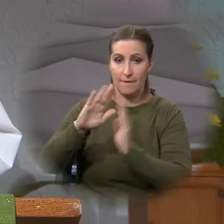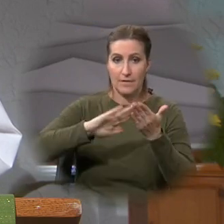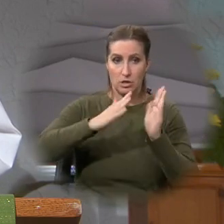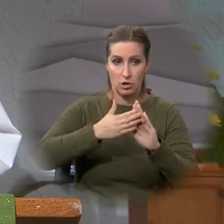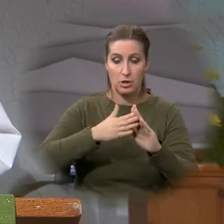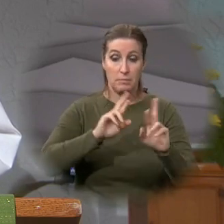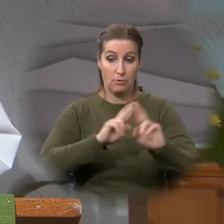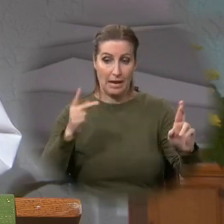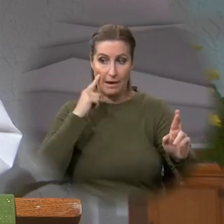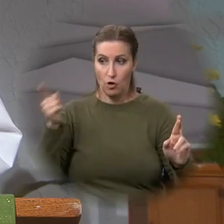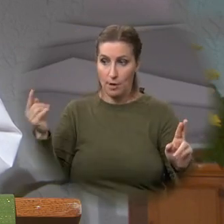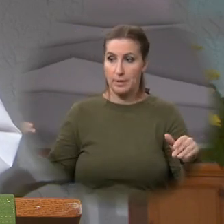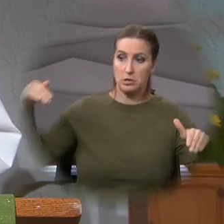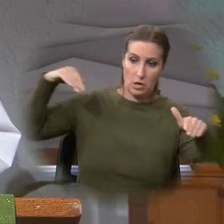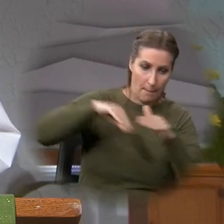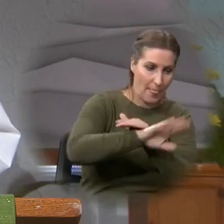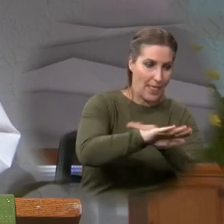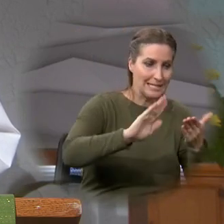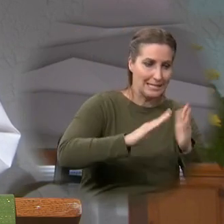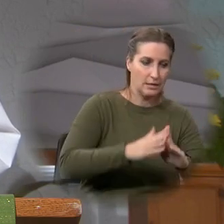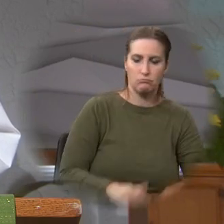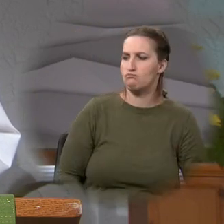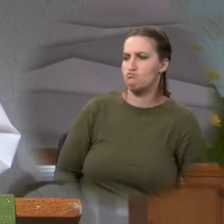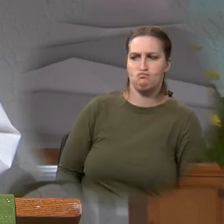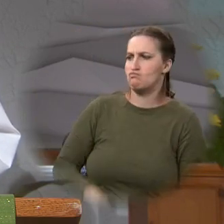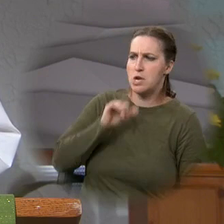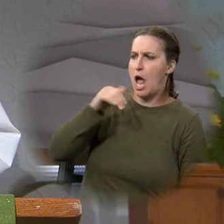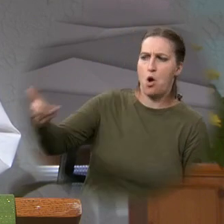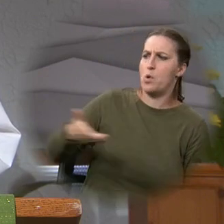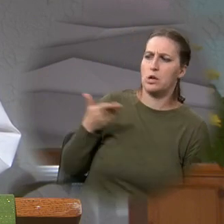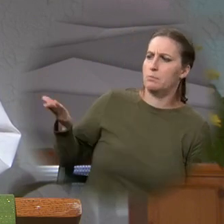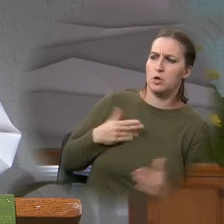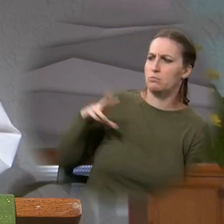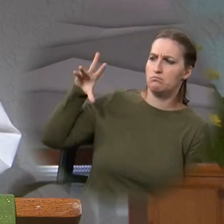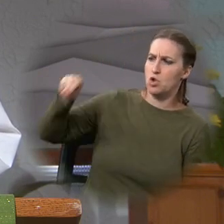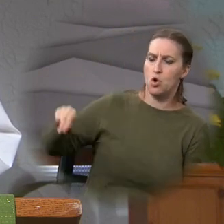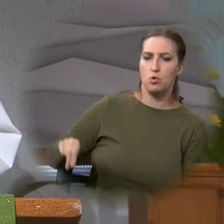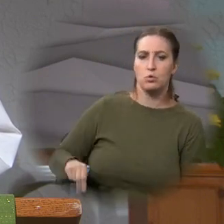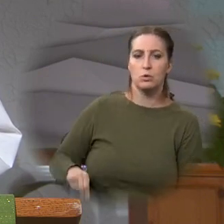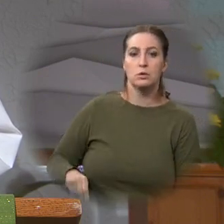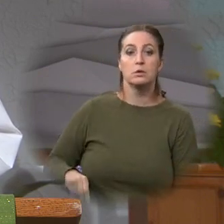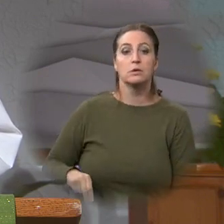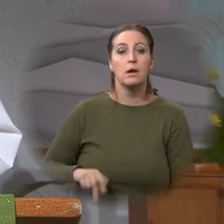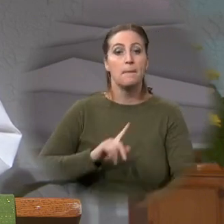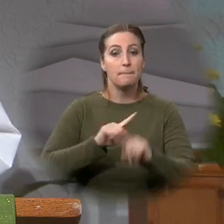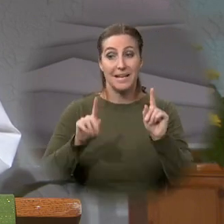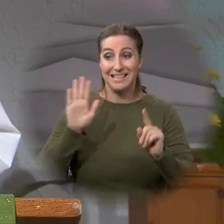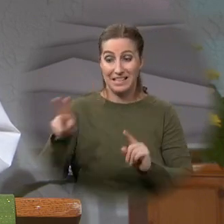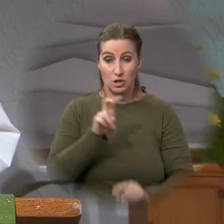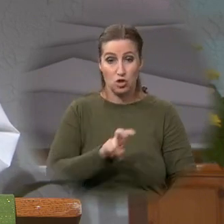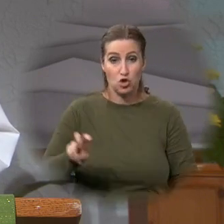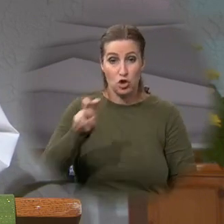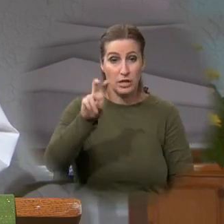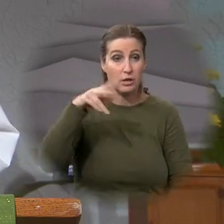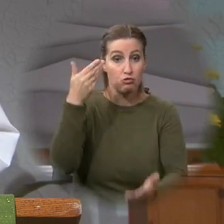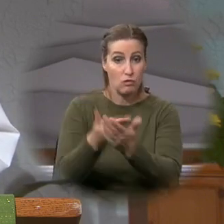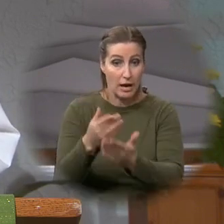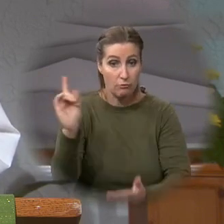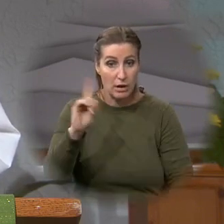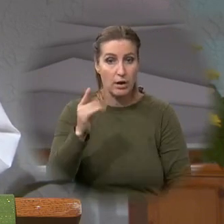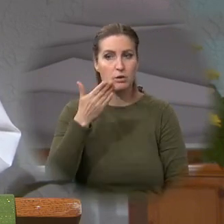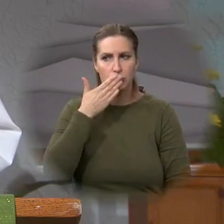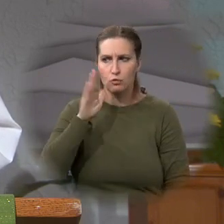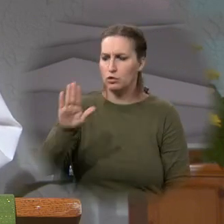his reception there, but they would not welcome him because the destination of his journey was